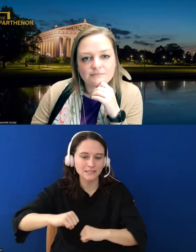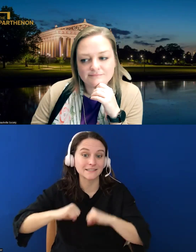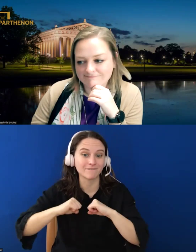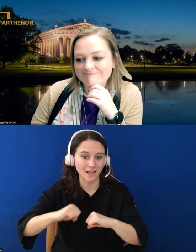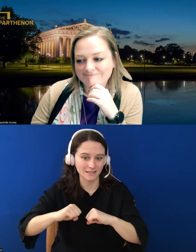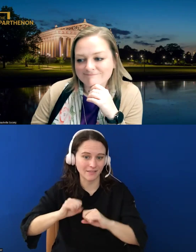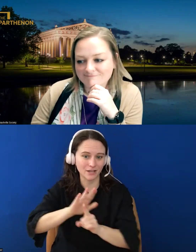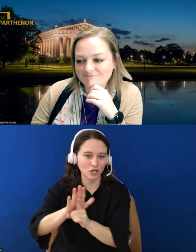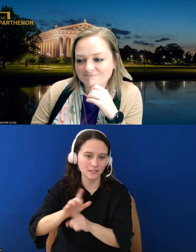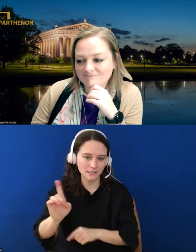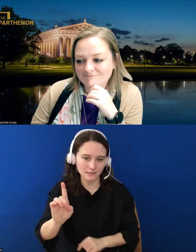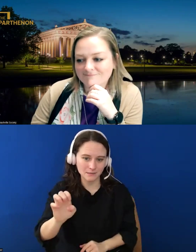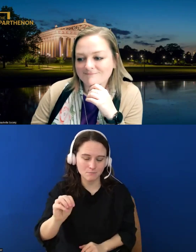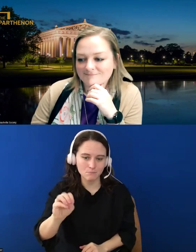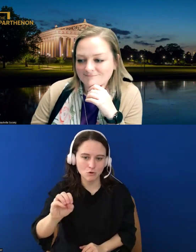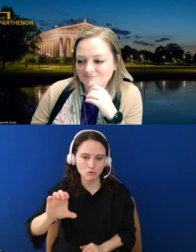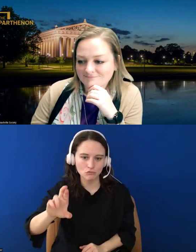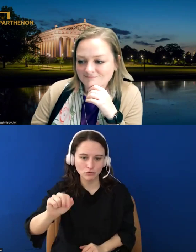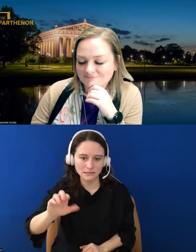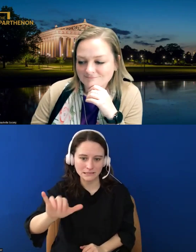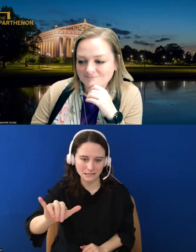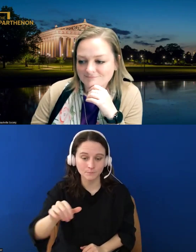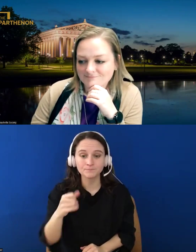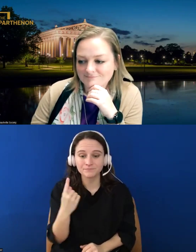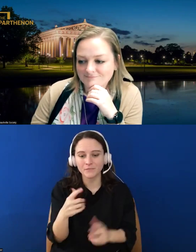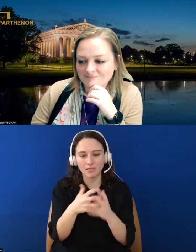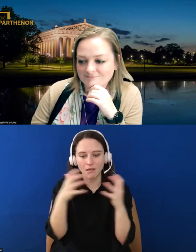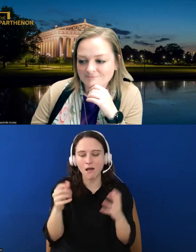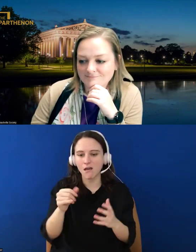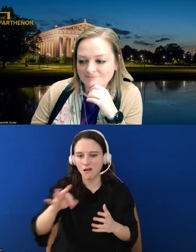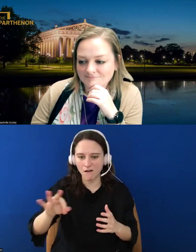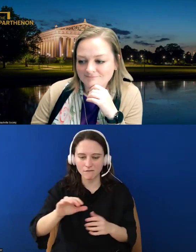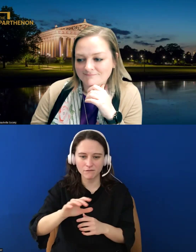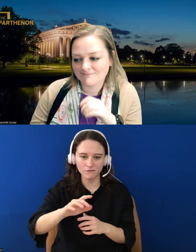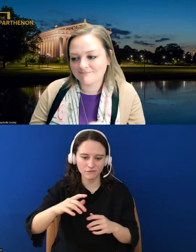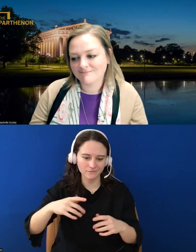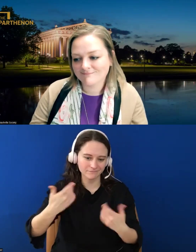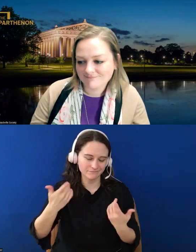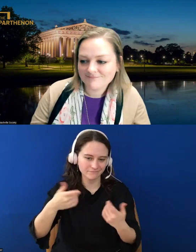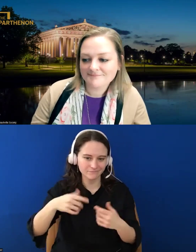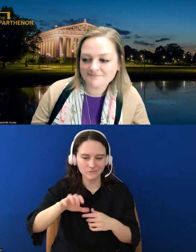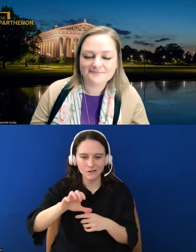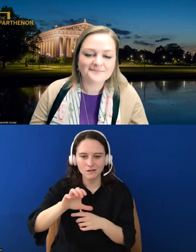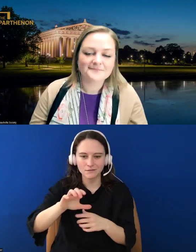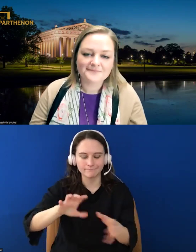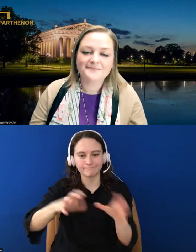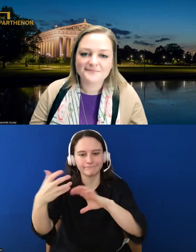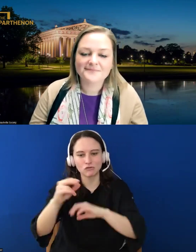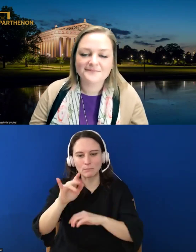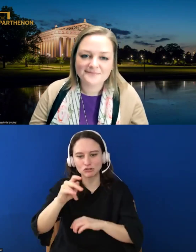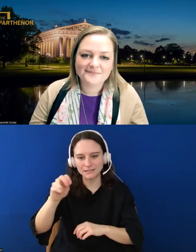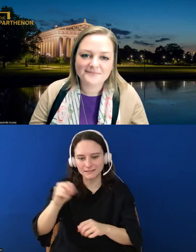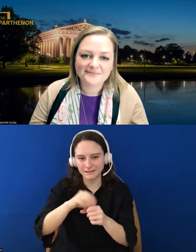democracy, because there is a lot of corruption in our country, so they play a big role in defending democracy and also